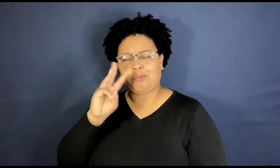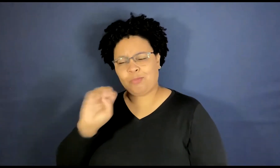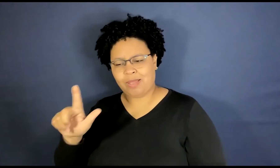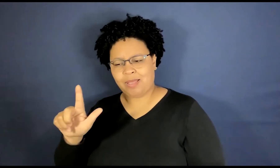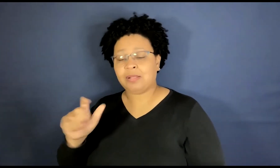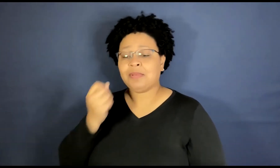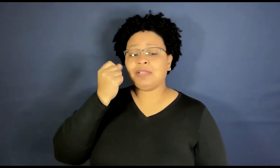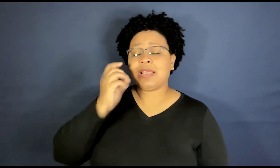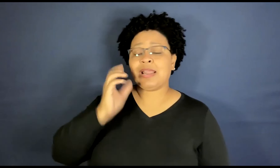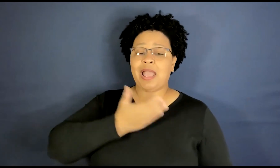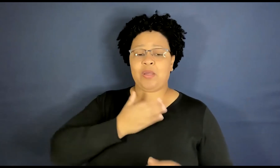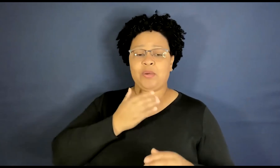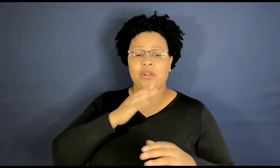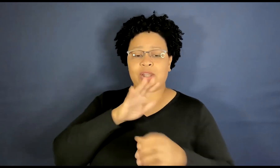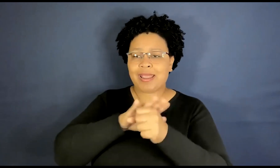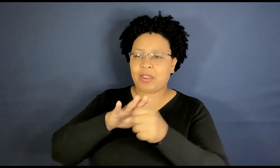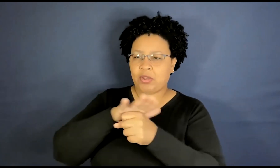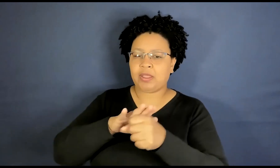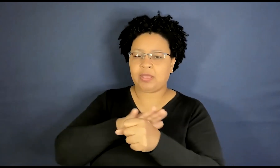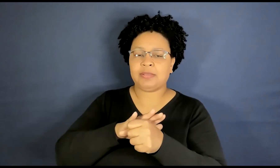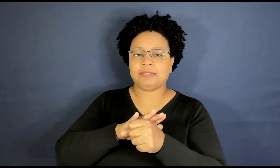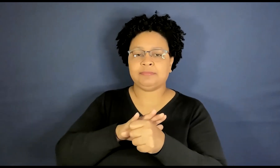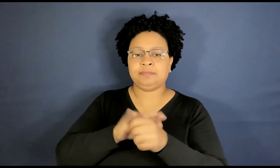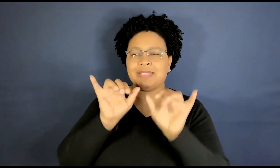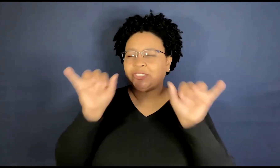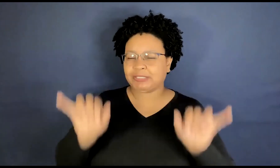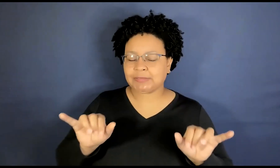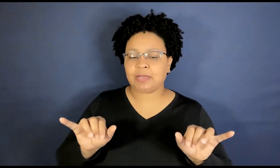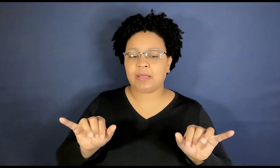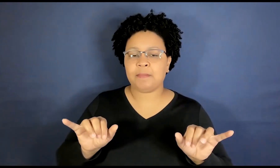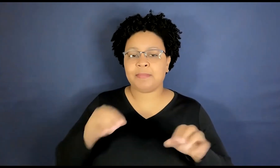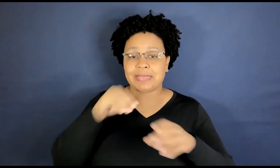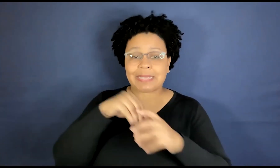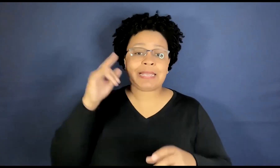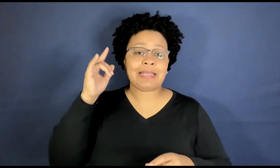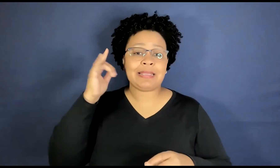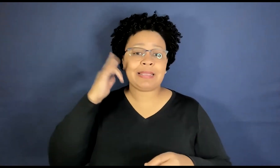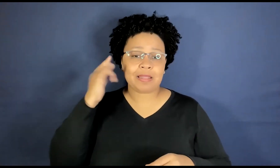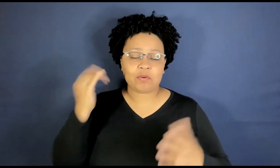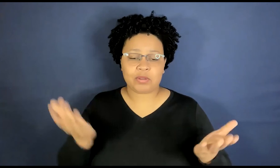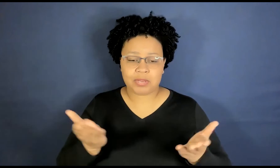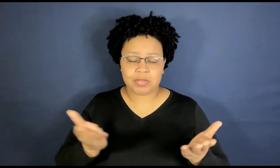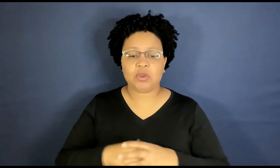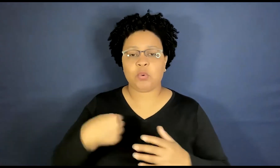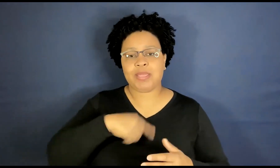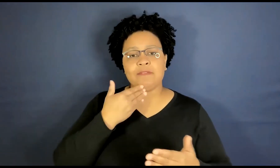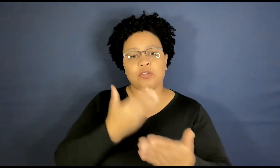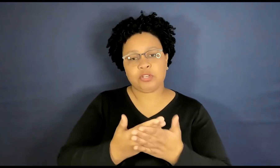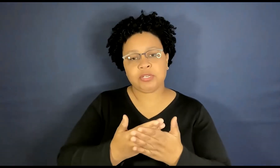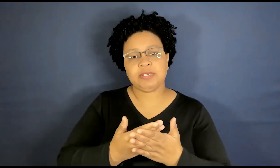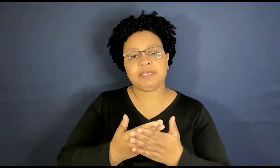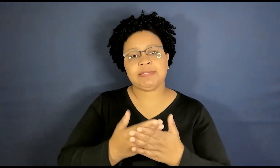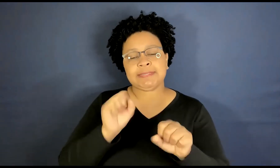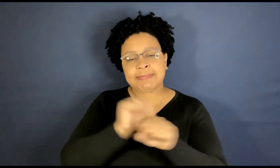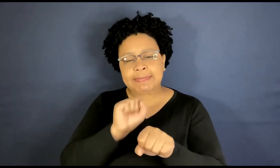in our area in particular, our regional system in California, we have really good statistics for when kids go